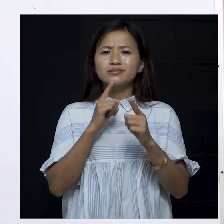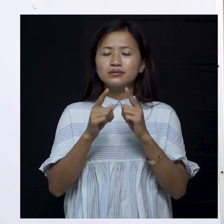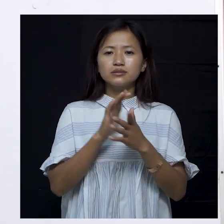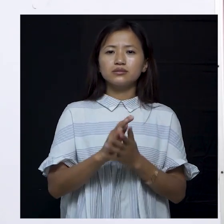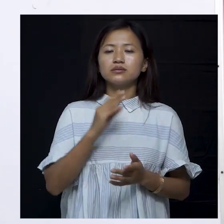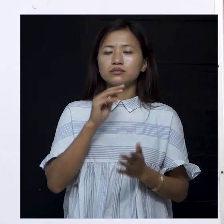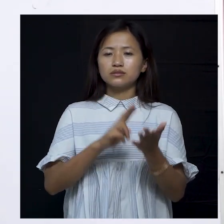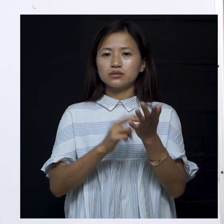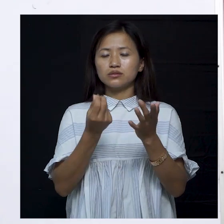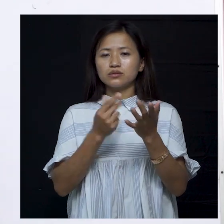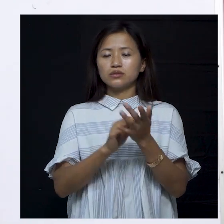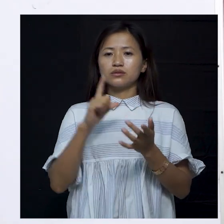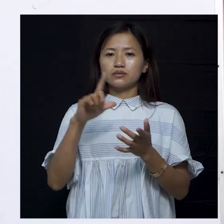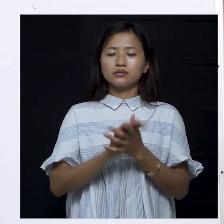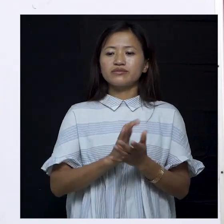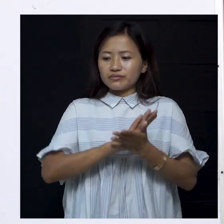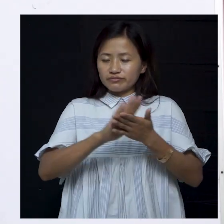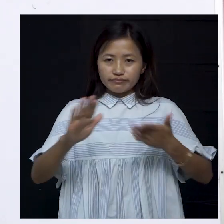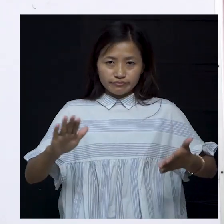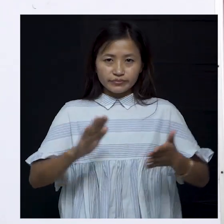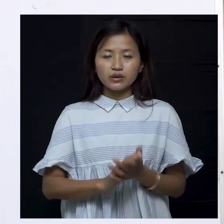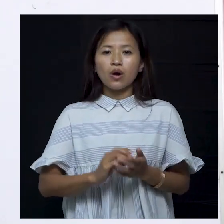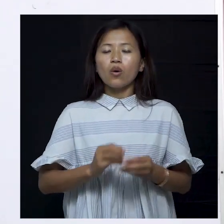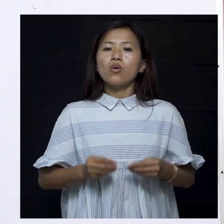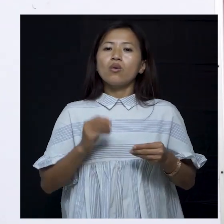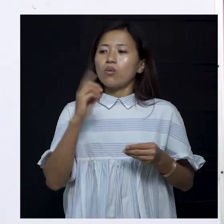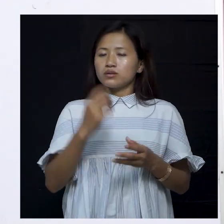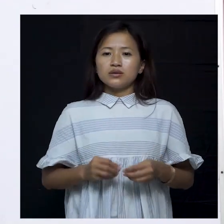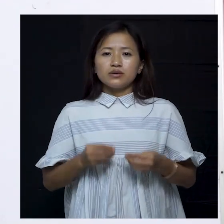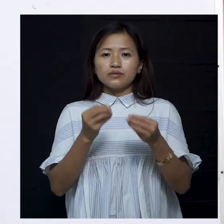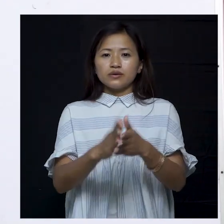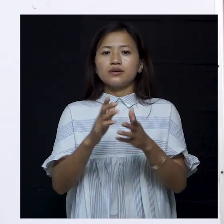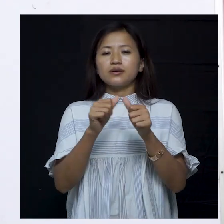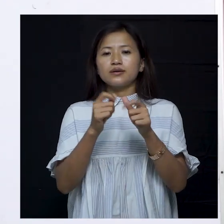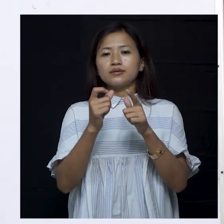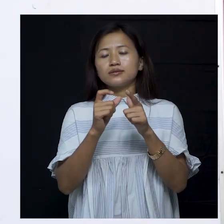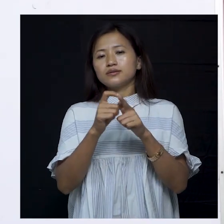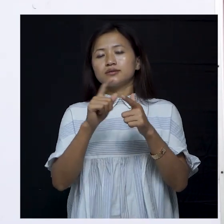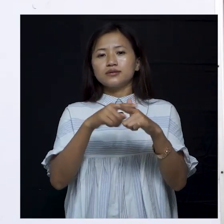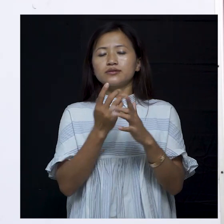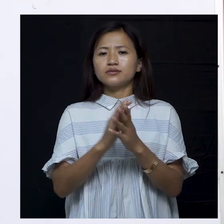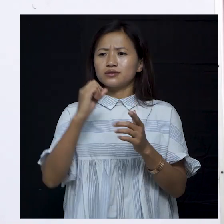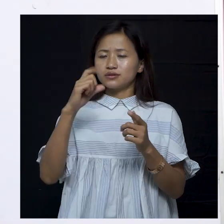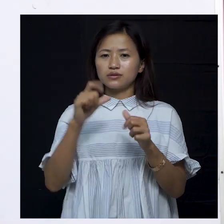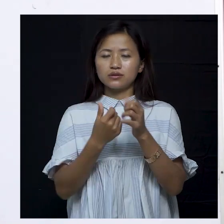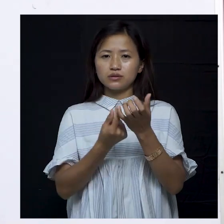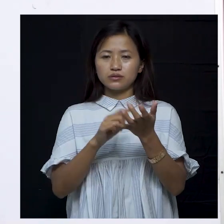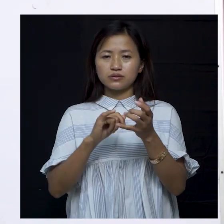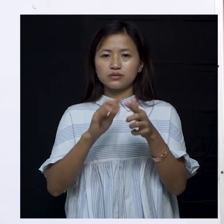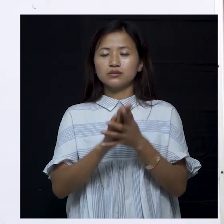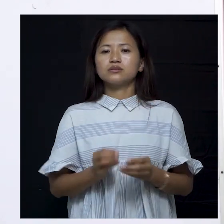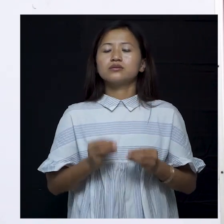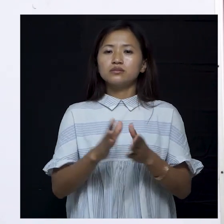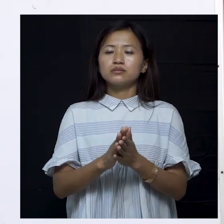clause, you will feel that everything is clear. But once I give you adjective clause and adverb clause, sometimes there needs